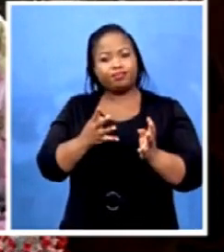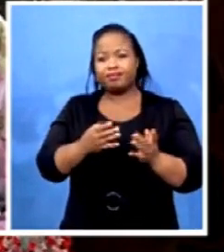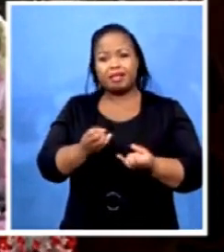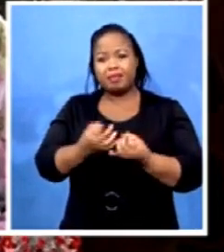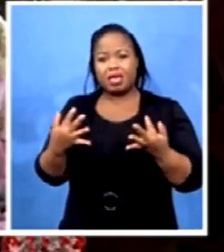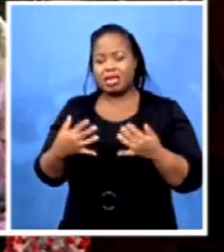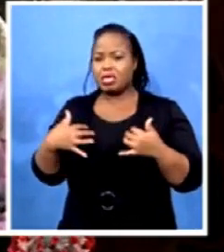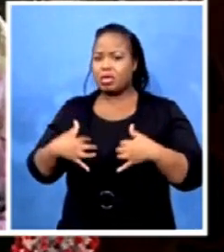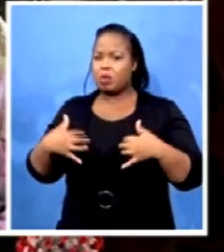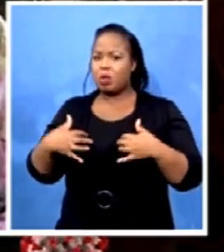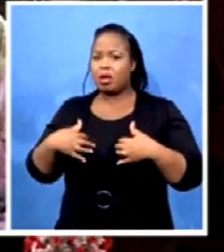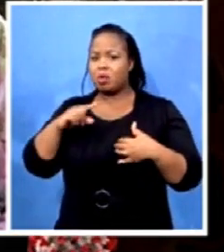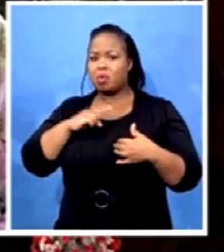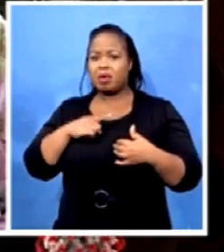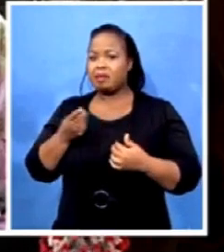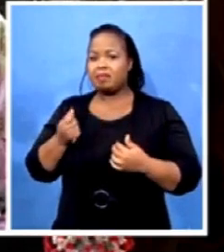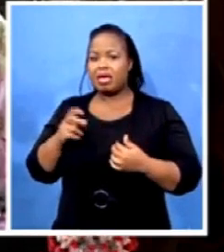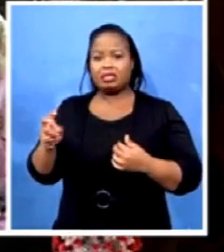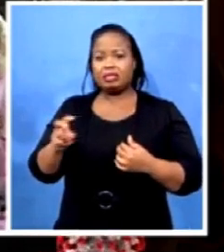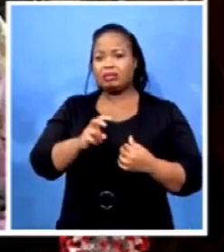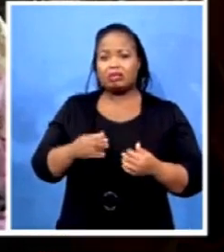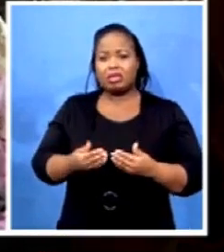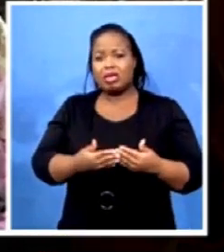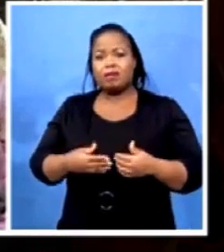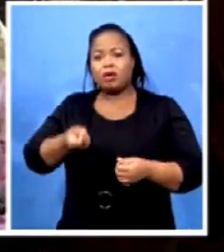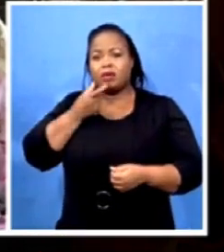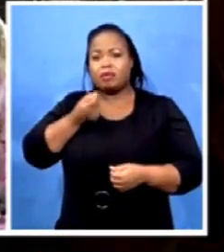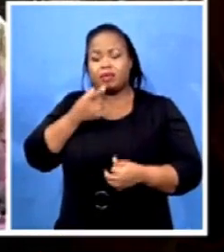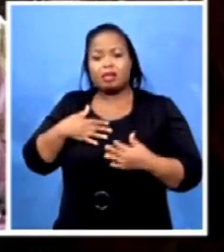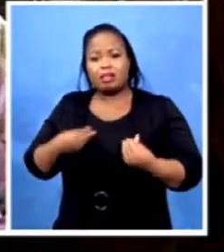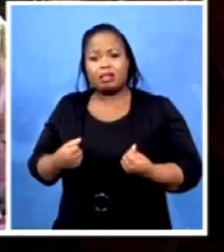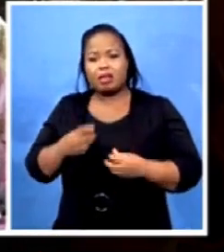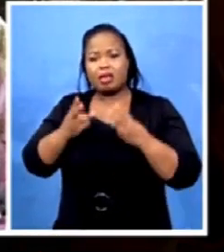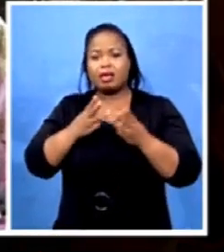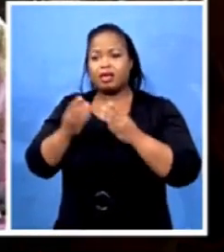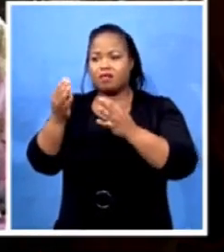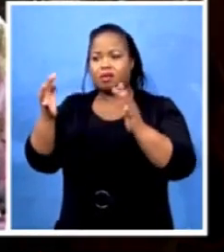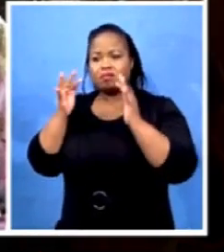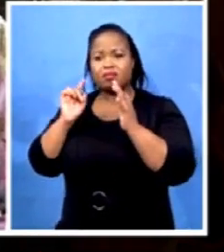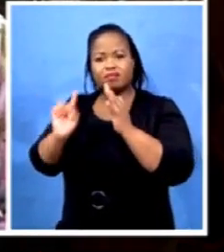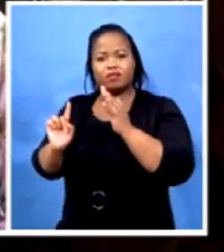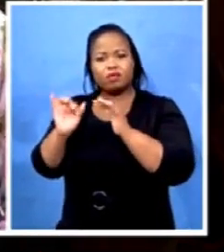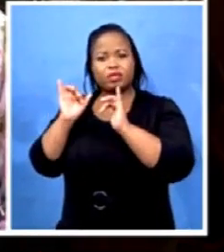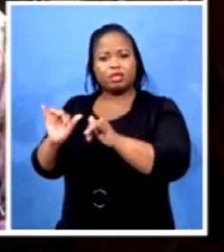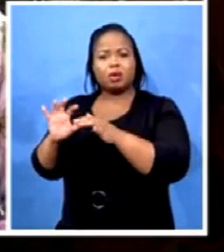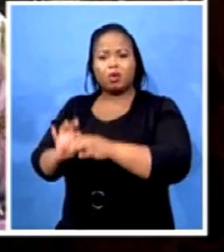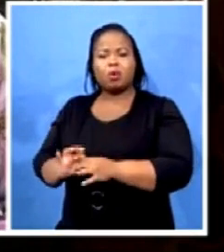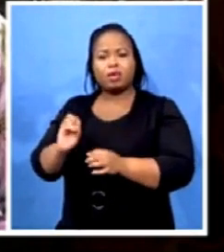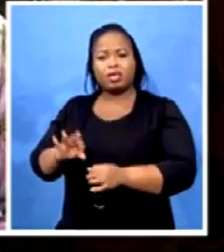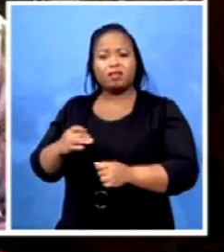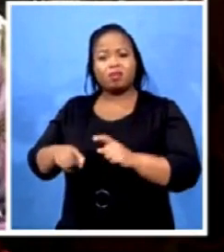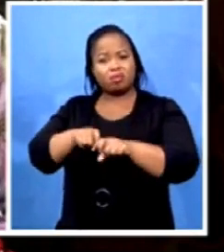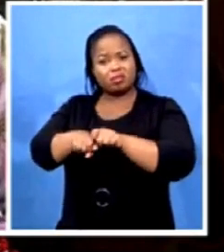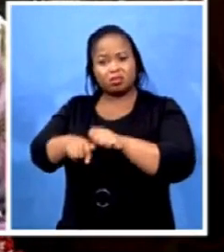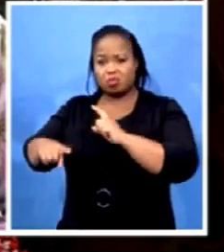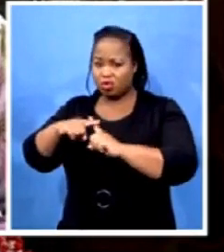to take care of the treatment and the quarantine that follows if one is said to be positive. At the moment, by